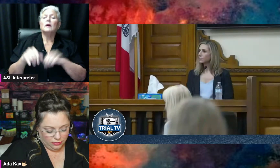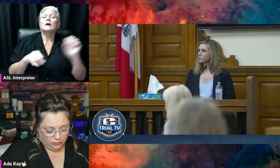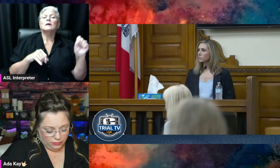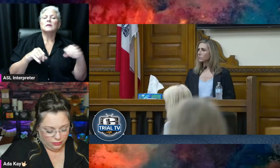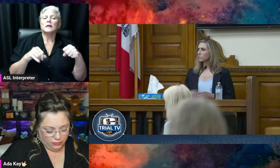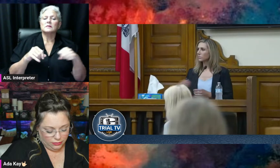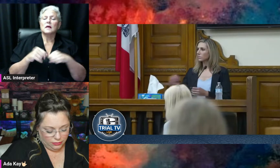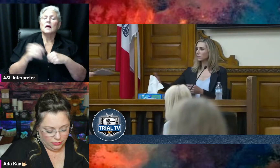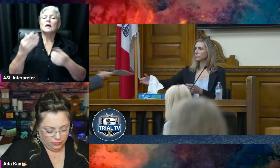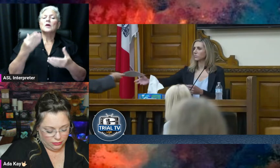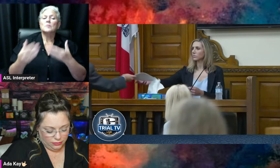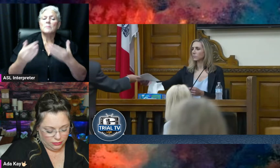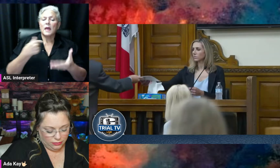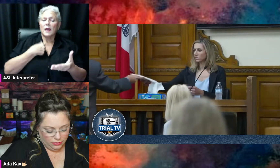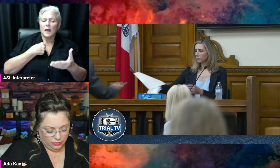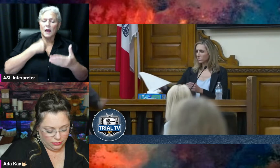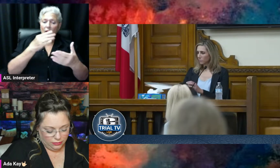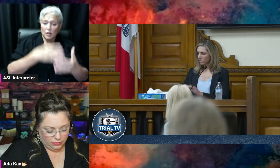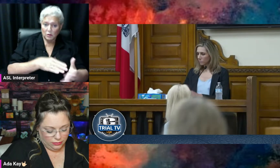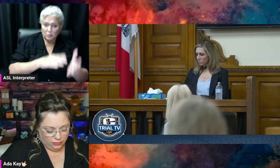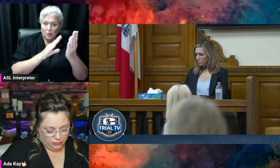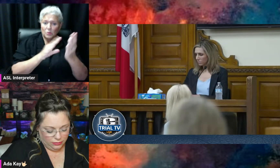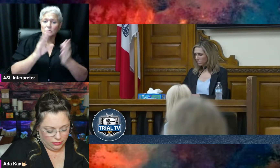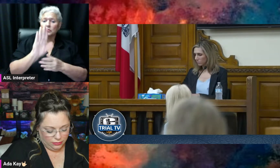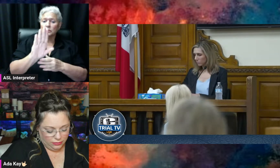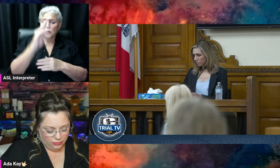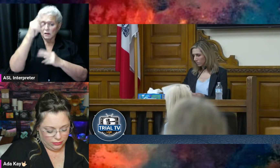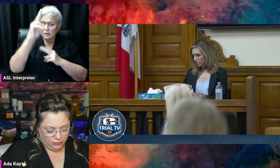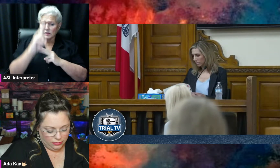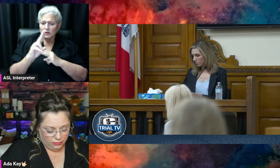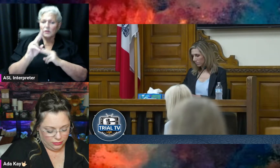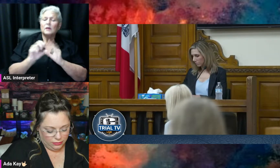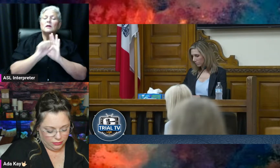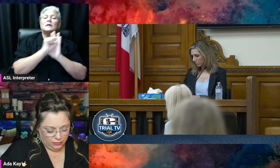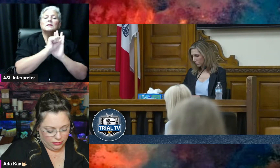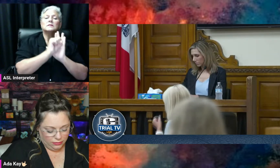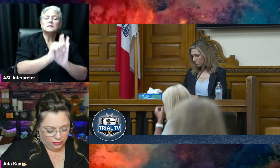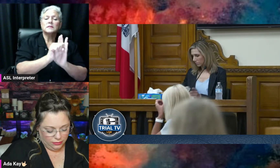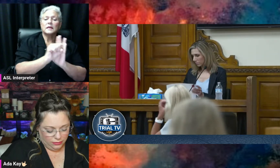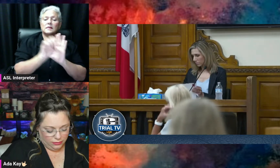Show you what's been marked as State's Exhibit 26.